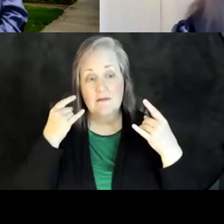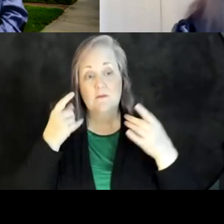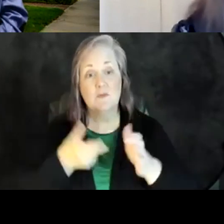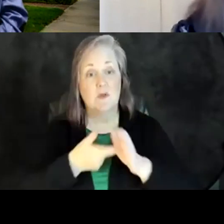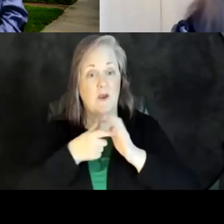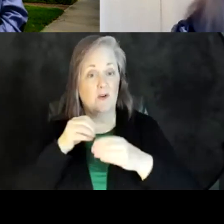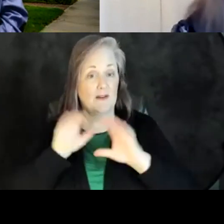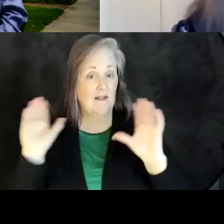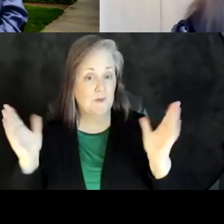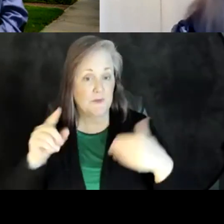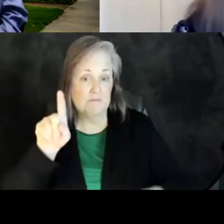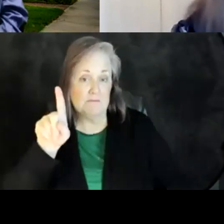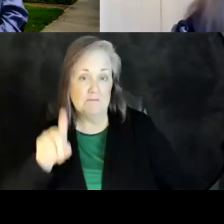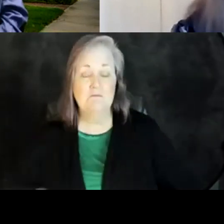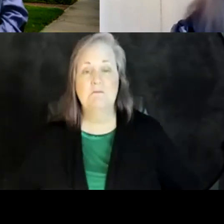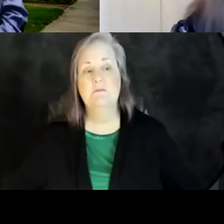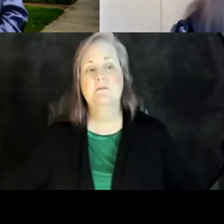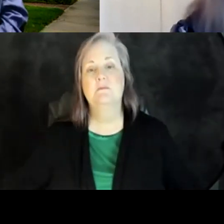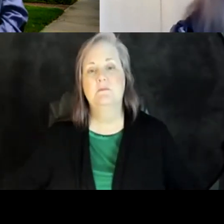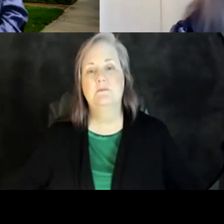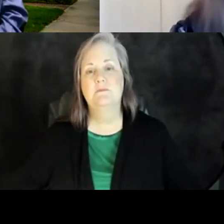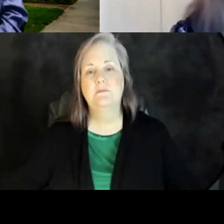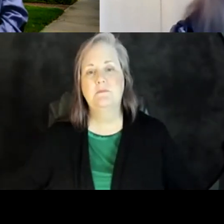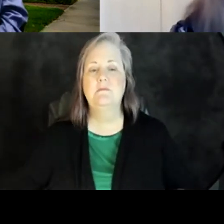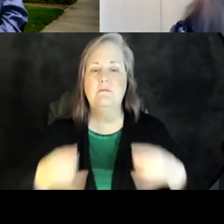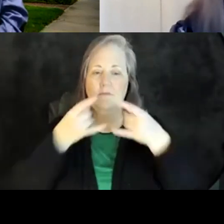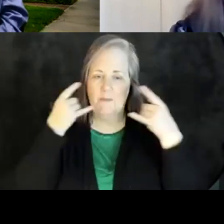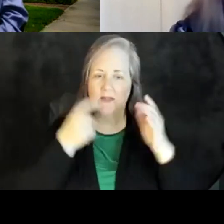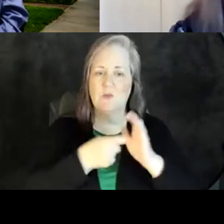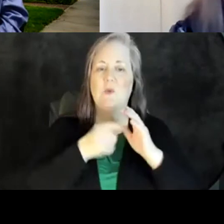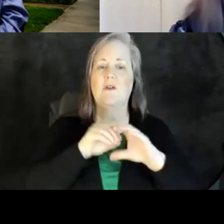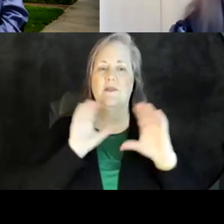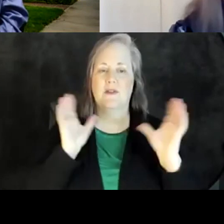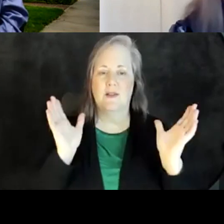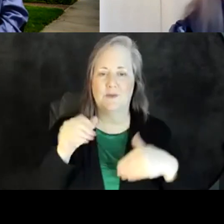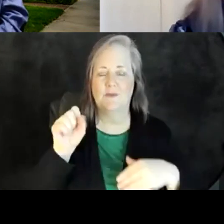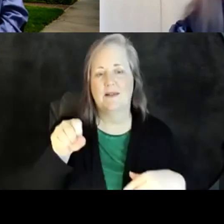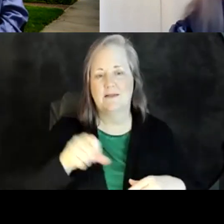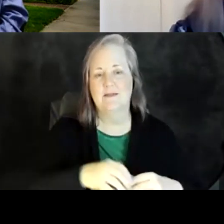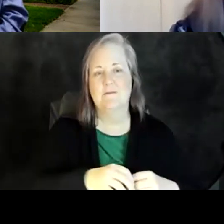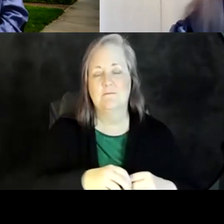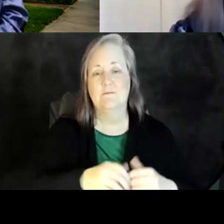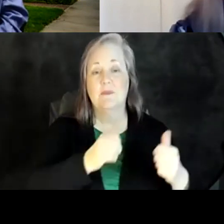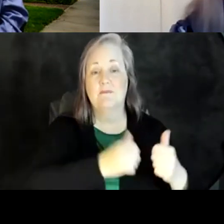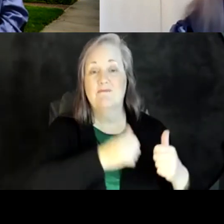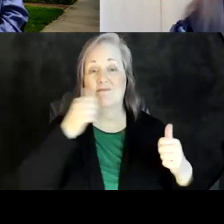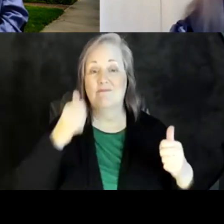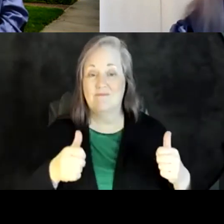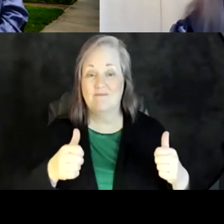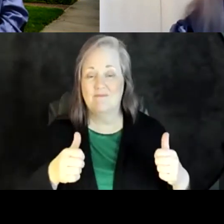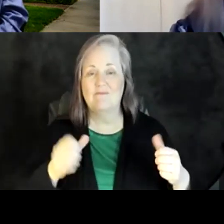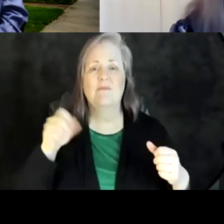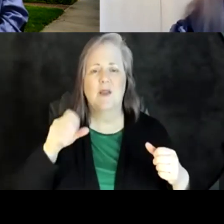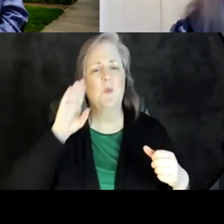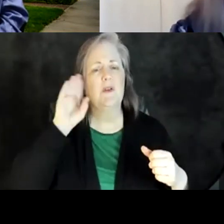in classrooms. Masks are required in classrooms. The distancing, yes, we are aware that